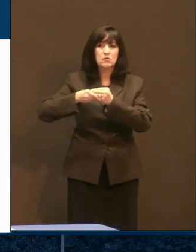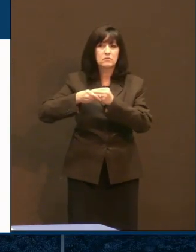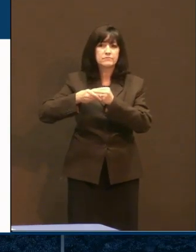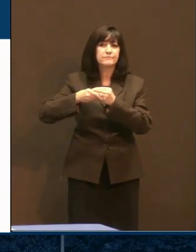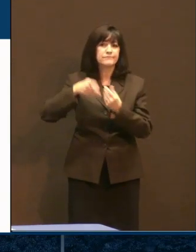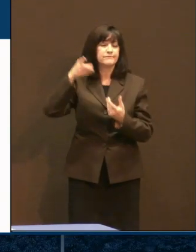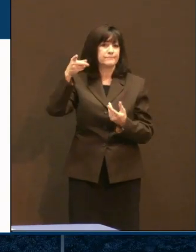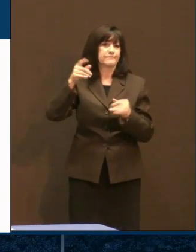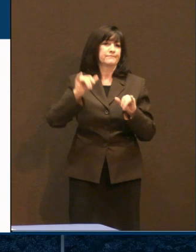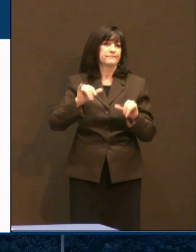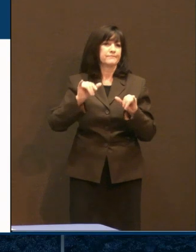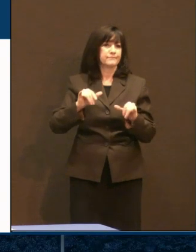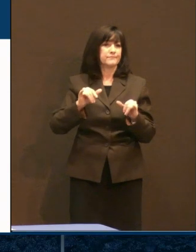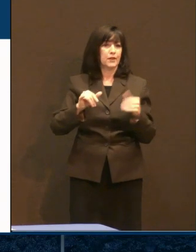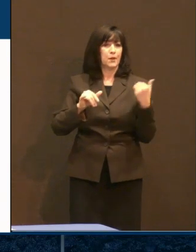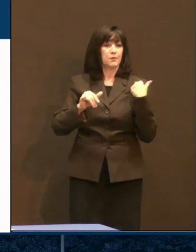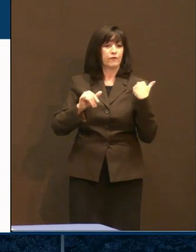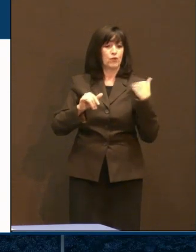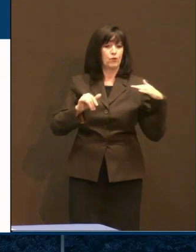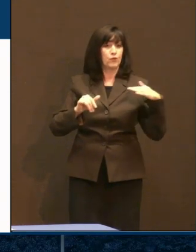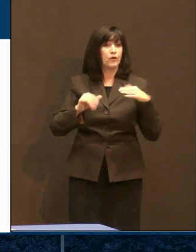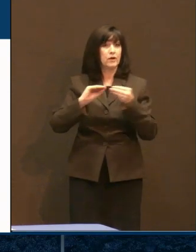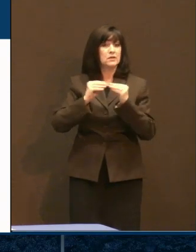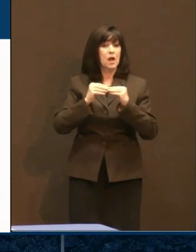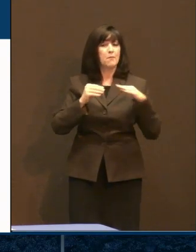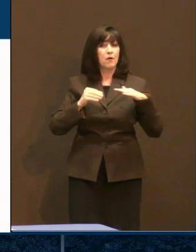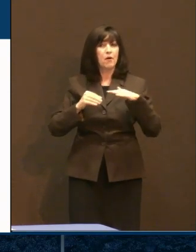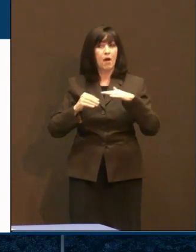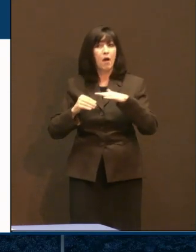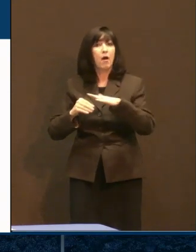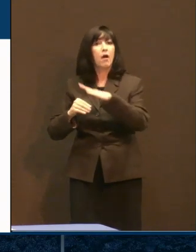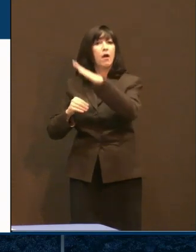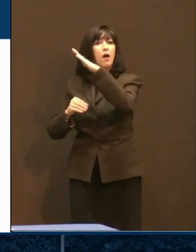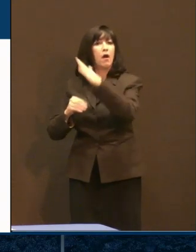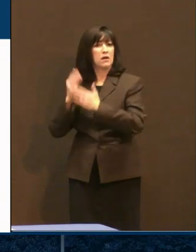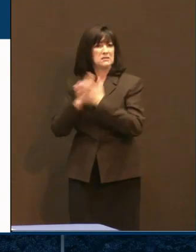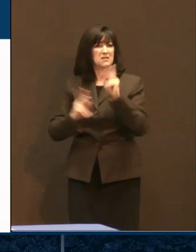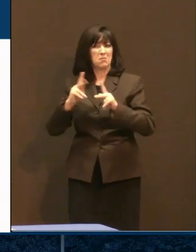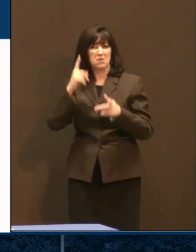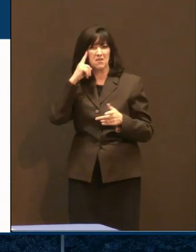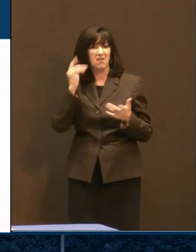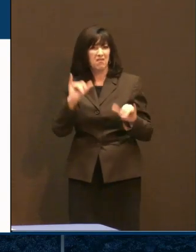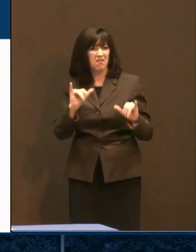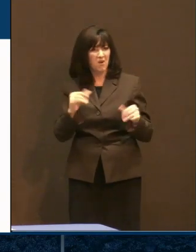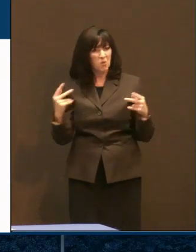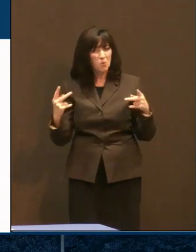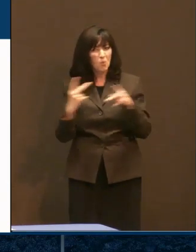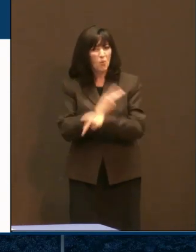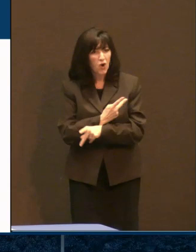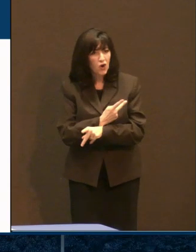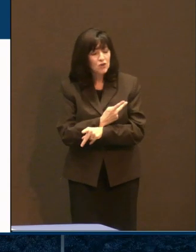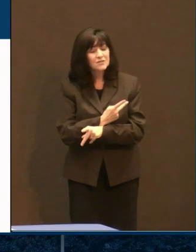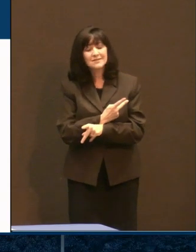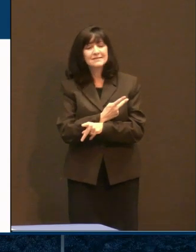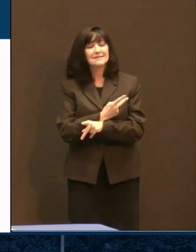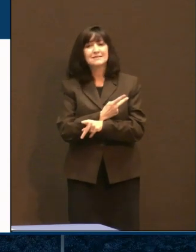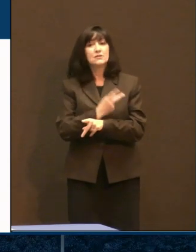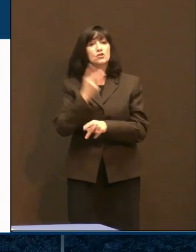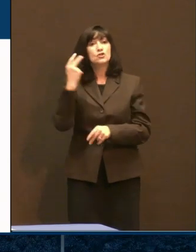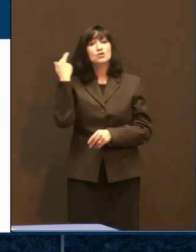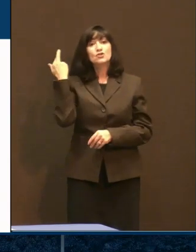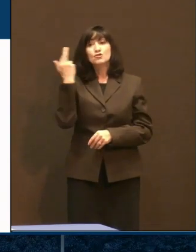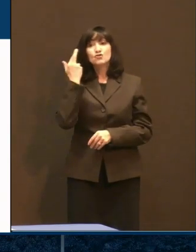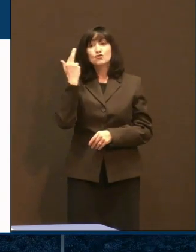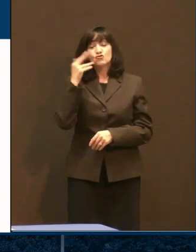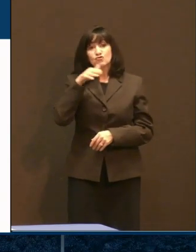moving upward, and doesn't provide much confidence that things are leveling off like the other measures